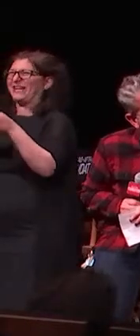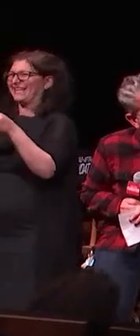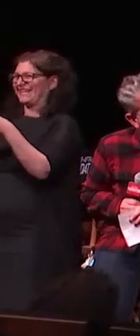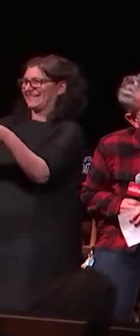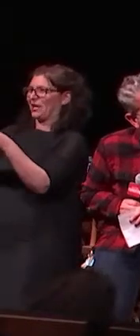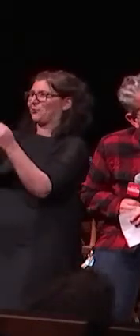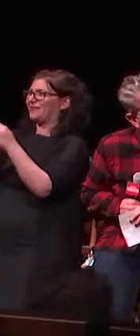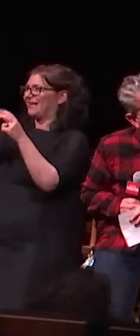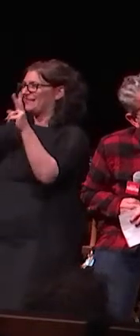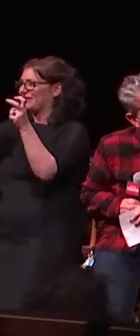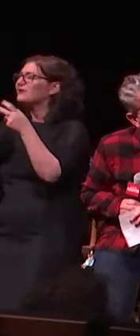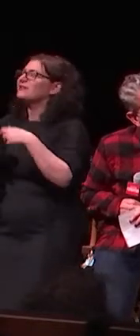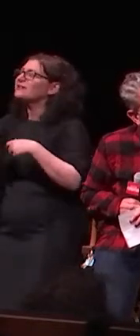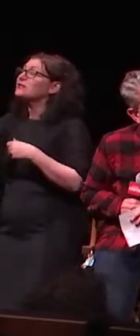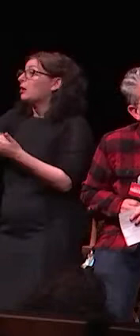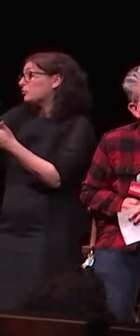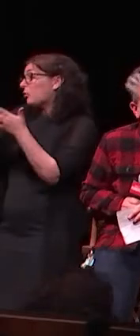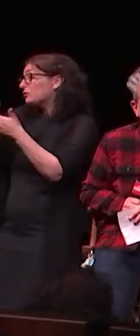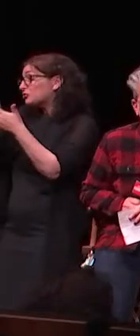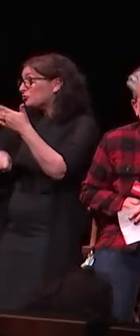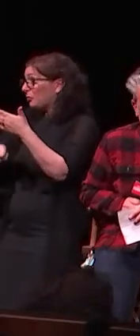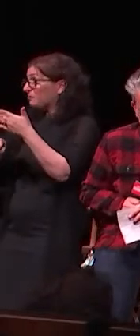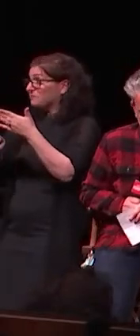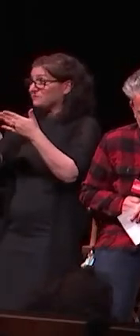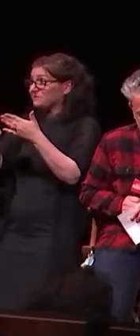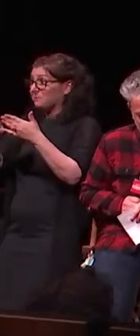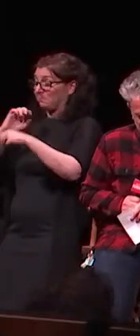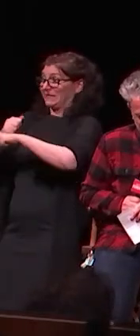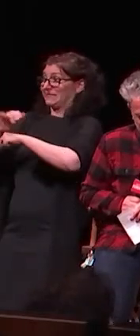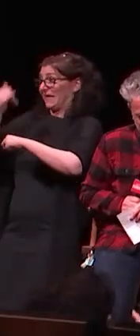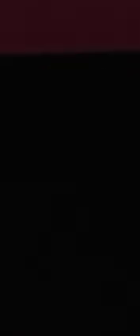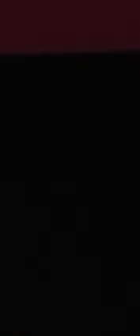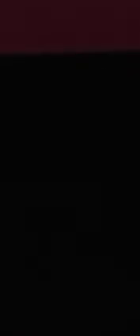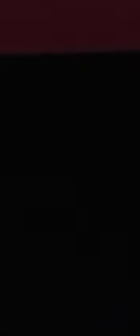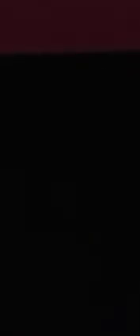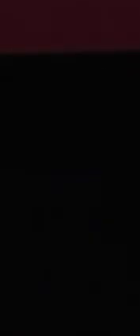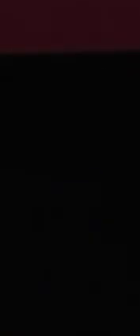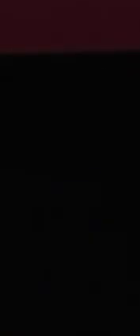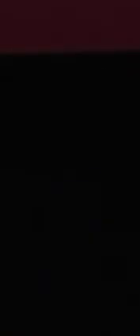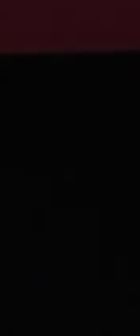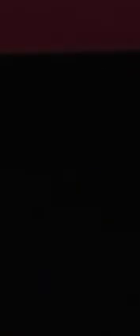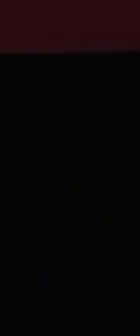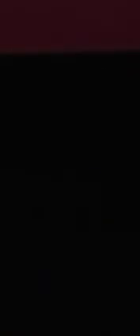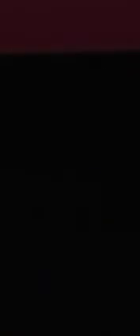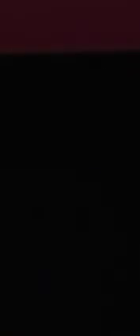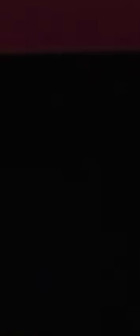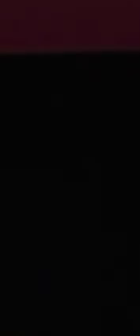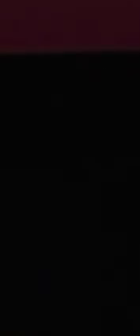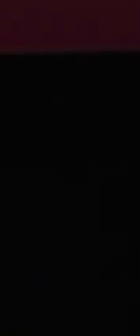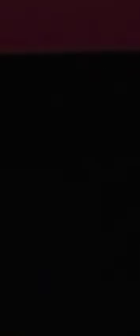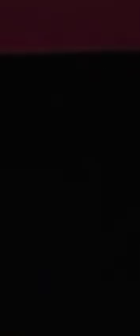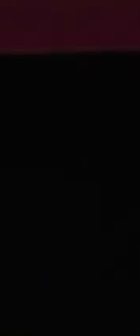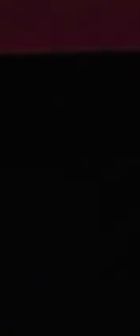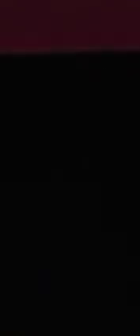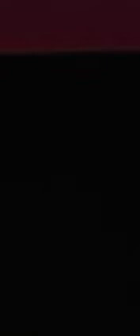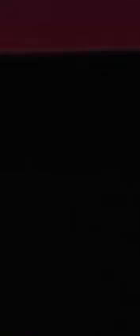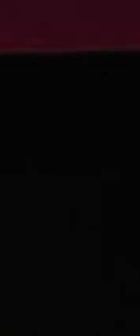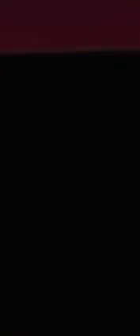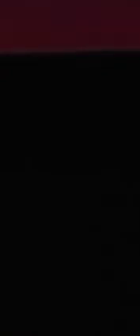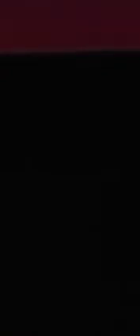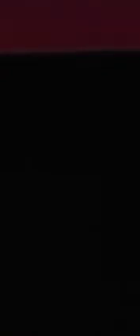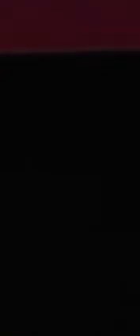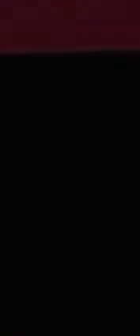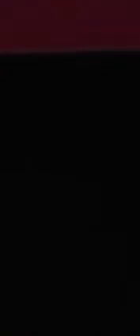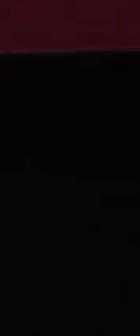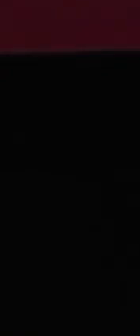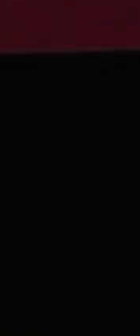just sort of wrote a script around that. And then I sent the script out to people and got some notes and did some rewriting. And